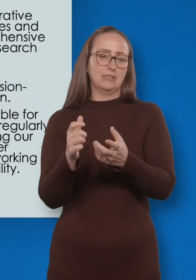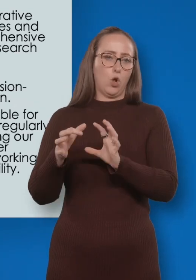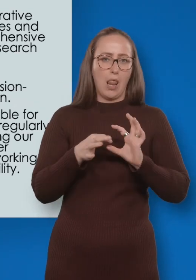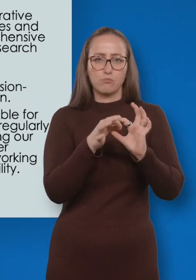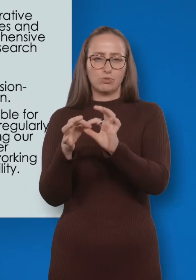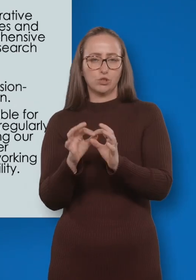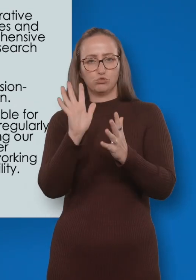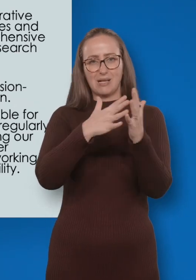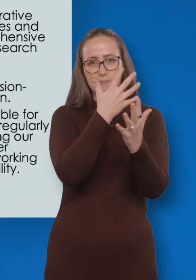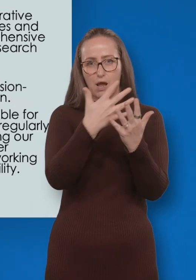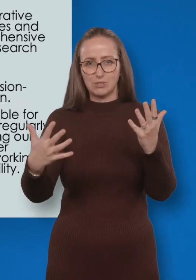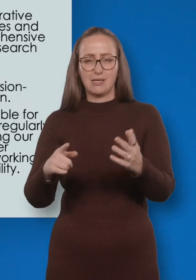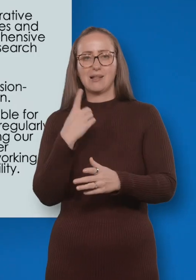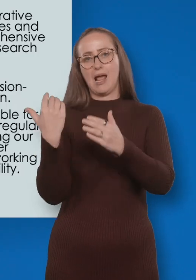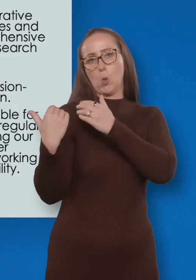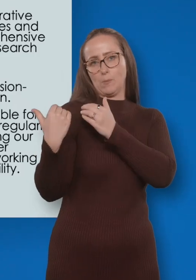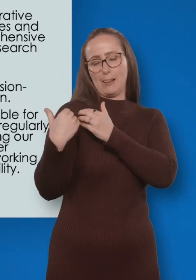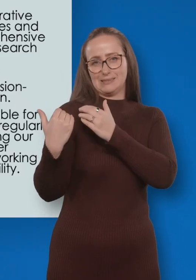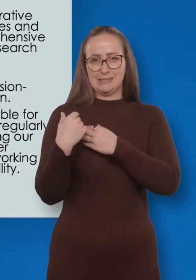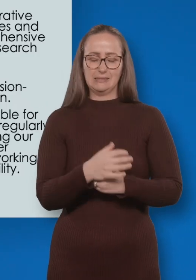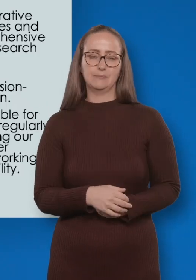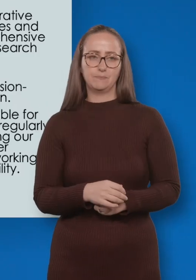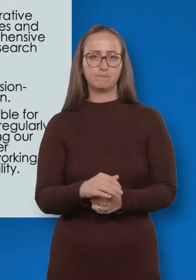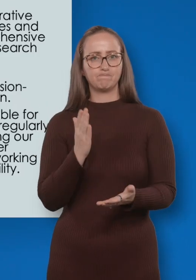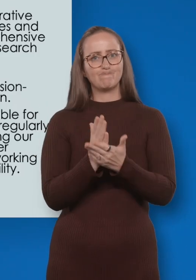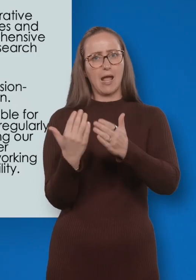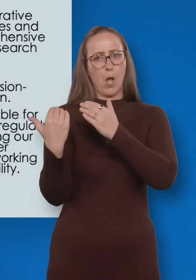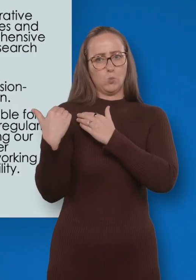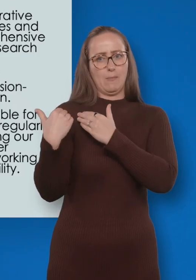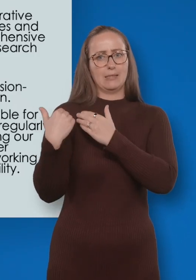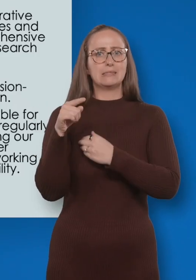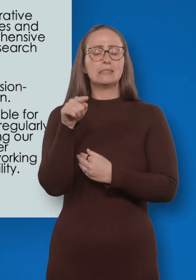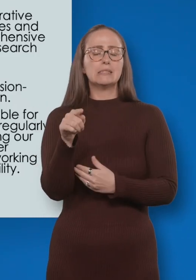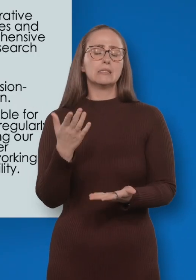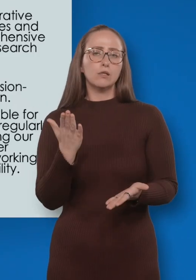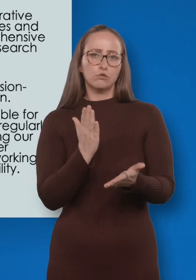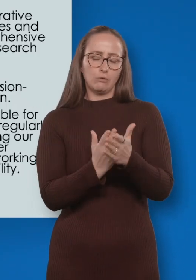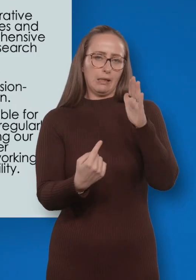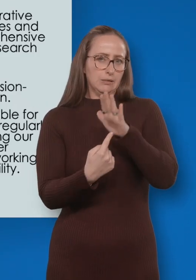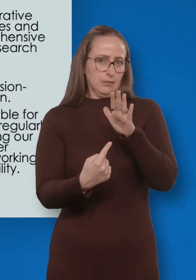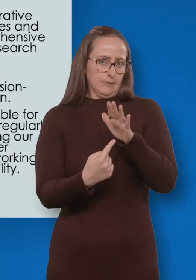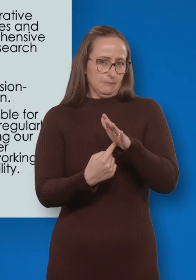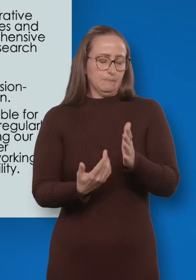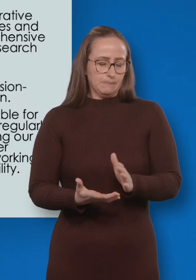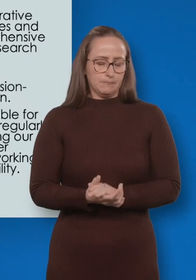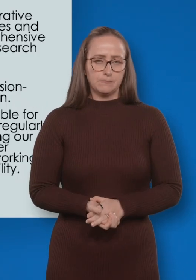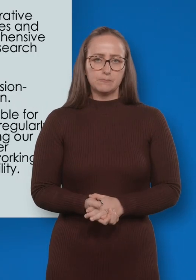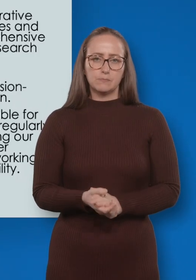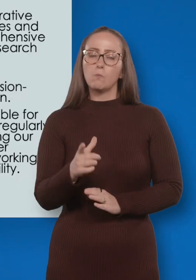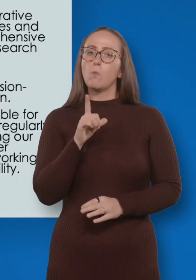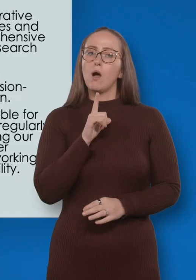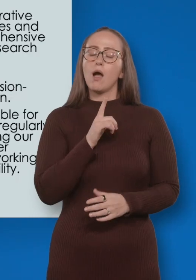collaboration, transparency, and accountability. And I think the accountability one is really critical, because that